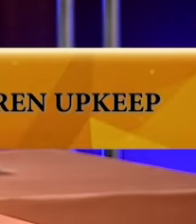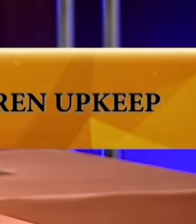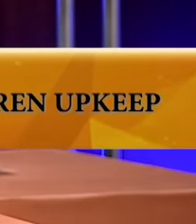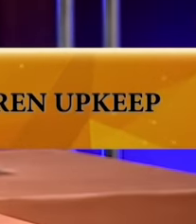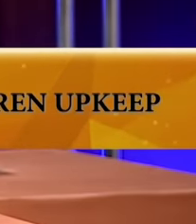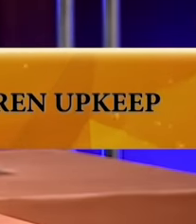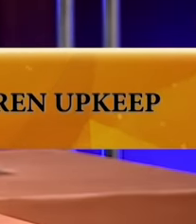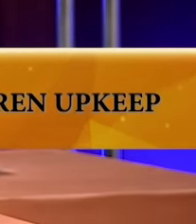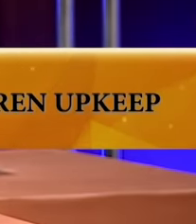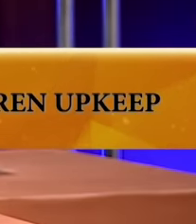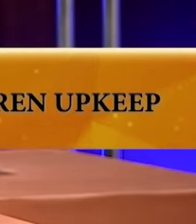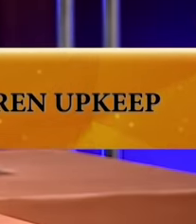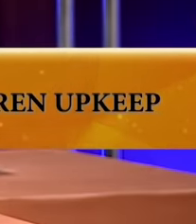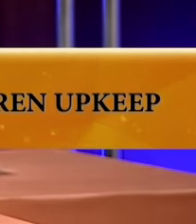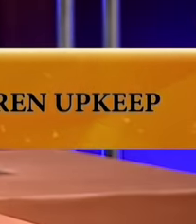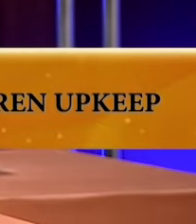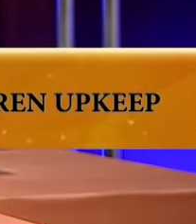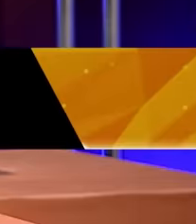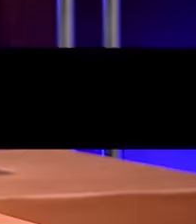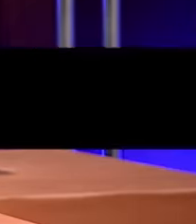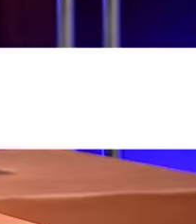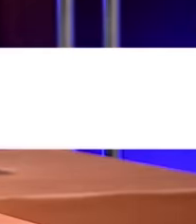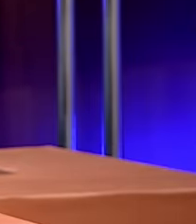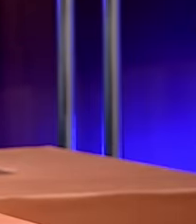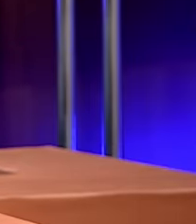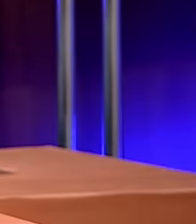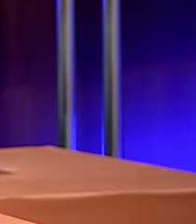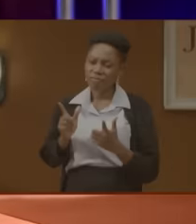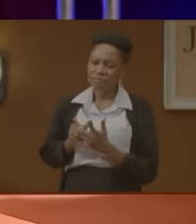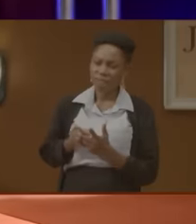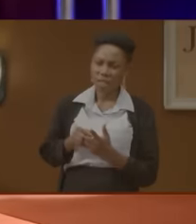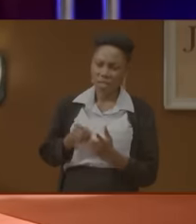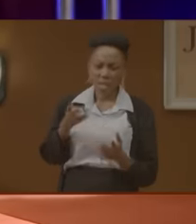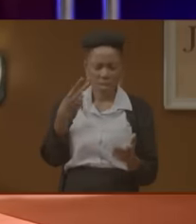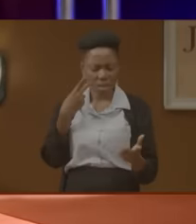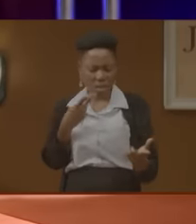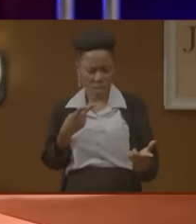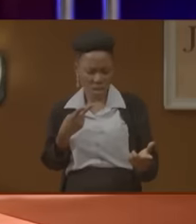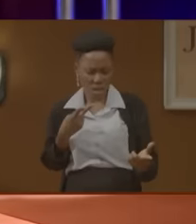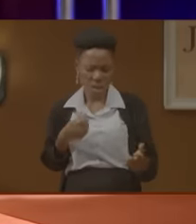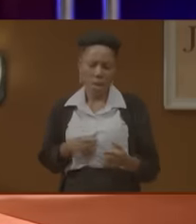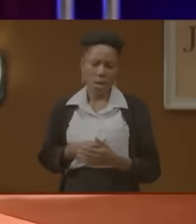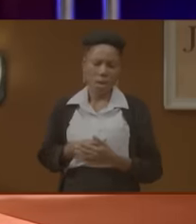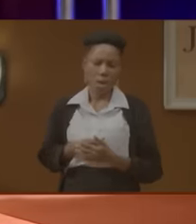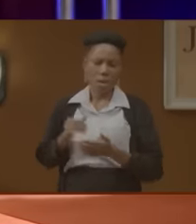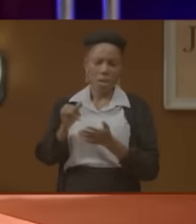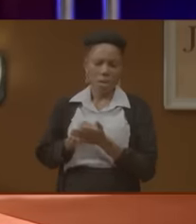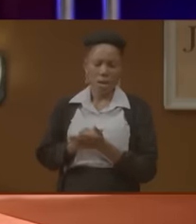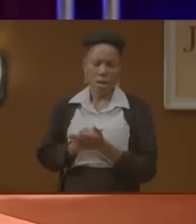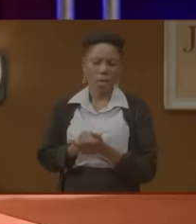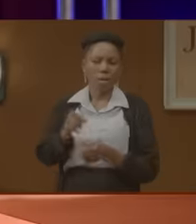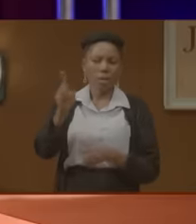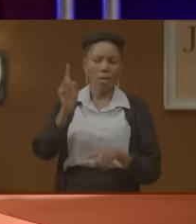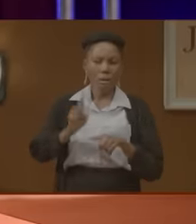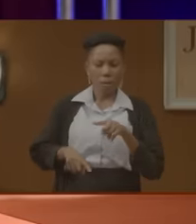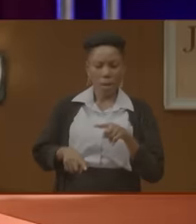friends. And there was a day I got to the school and she was crying that she could not pay the son's school fees. Then